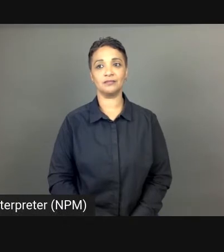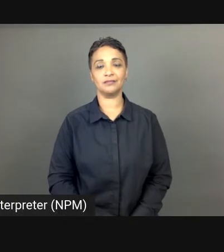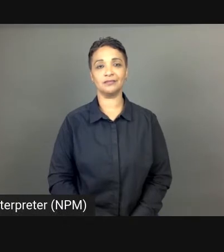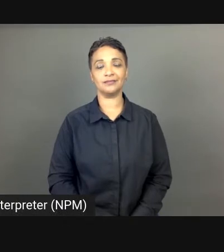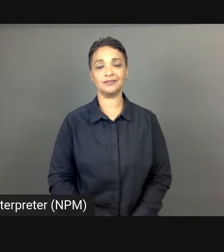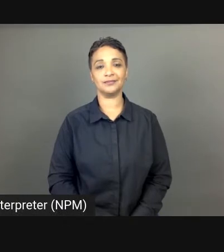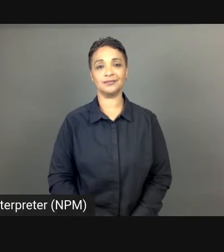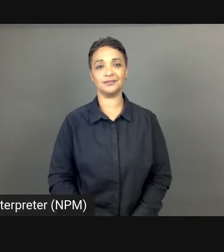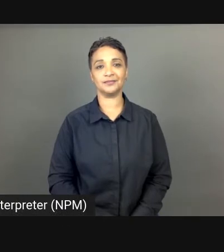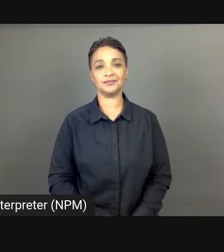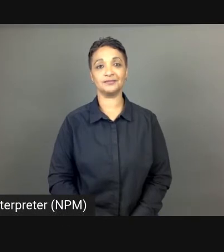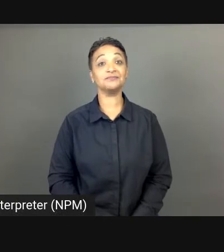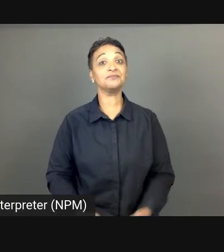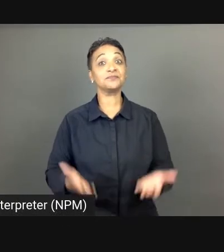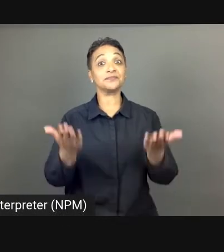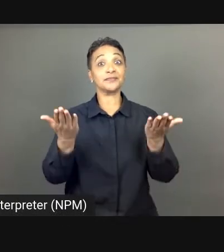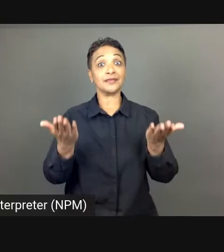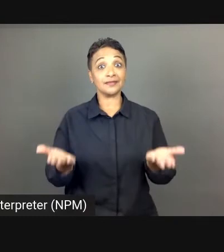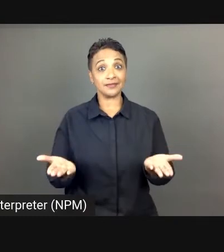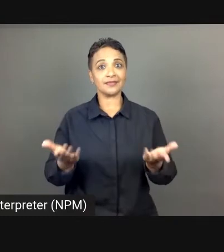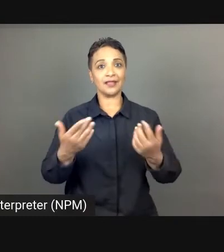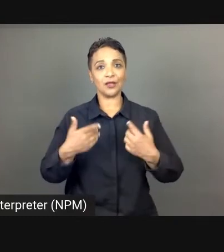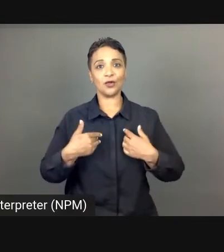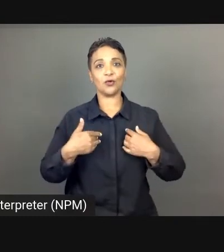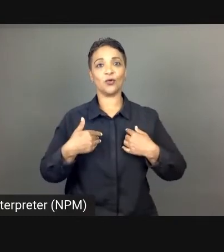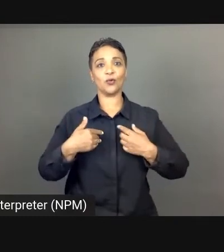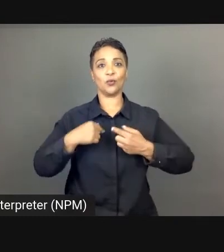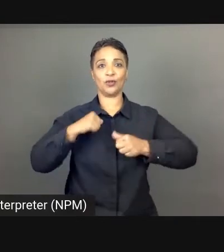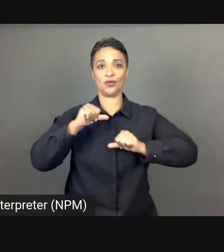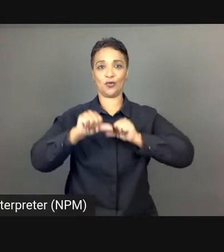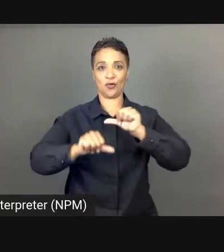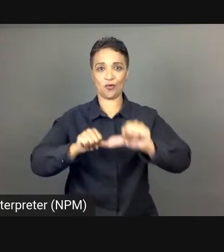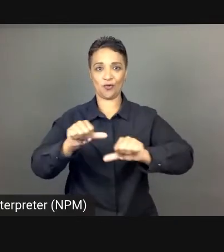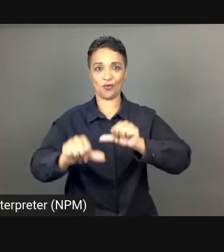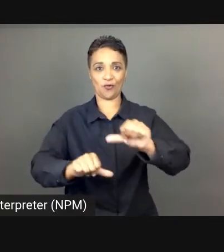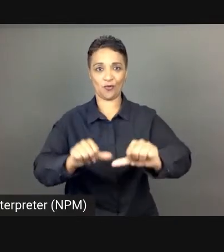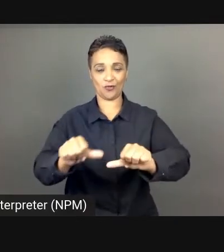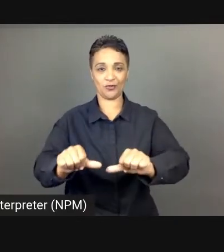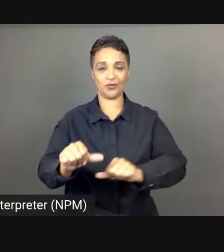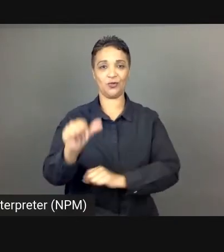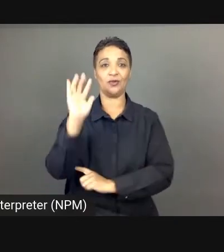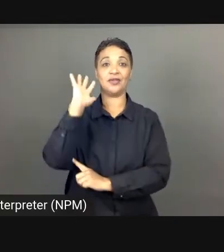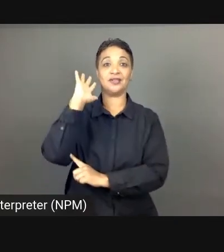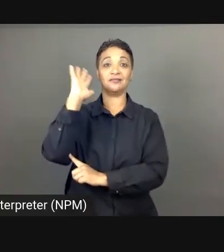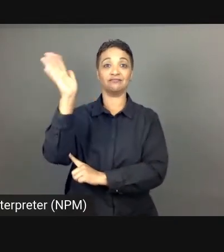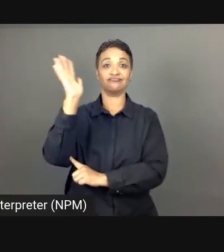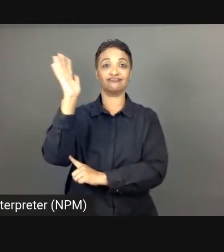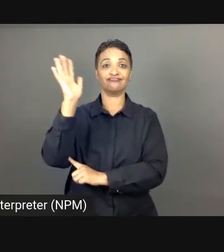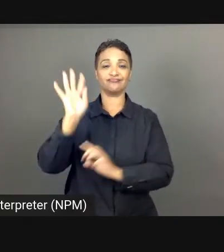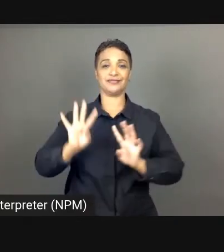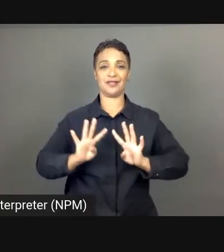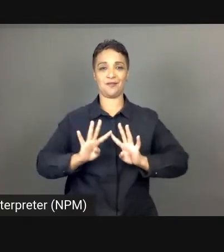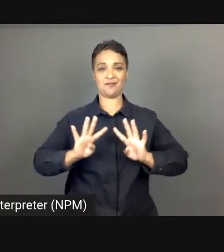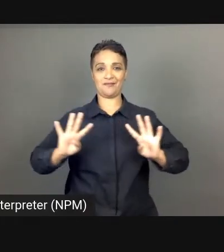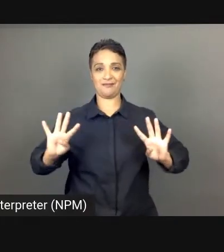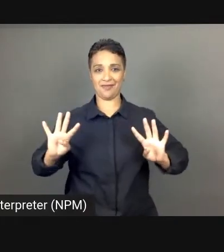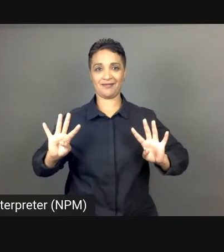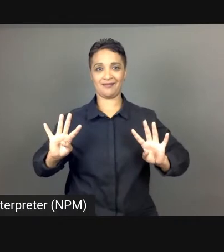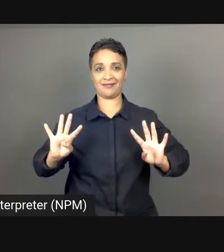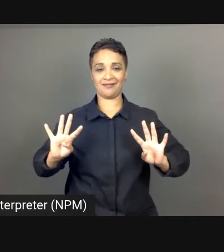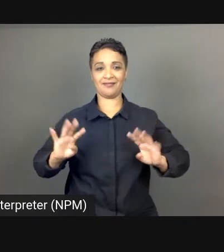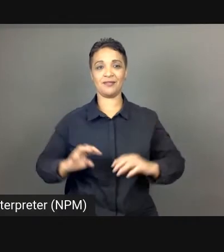we will now transition into the next discussions, and our speakers should be